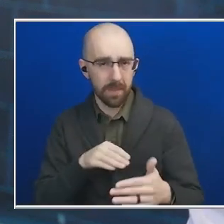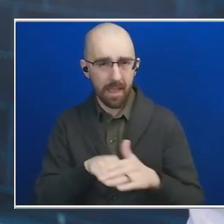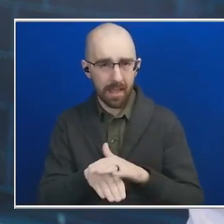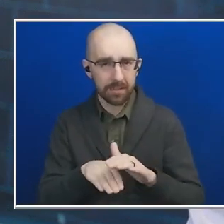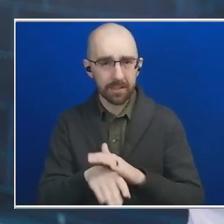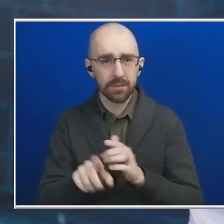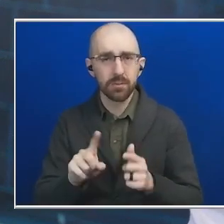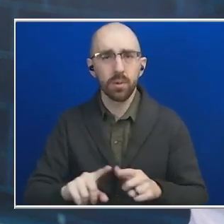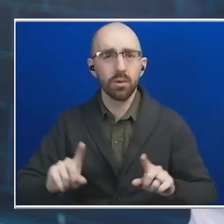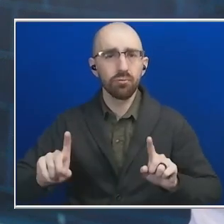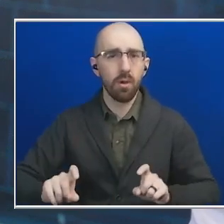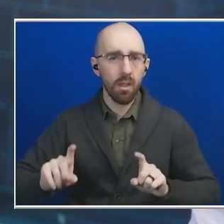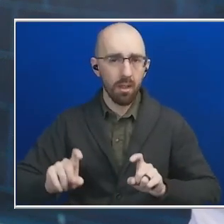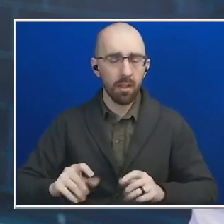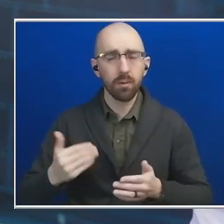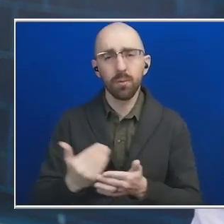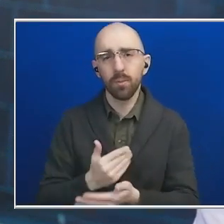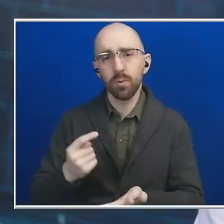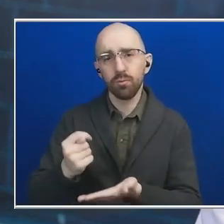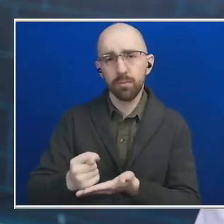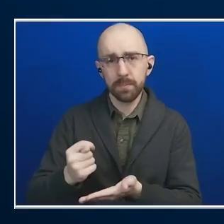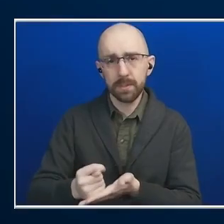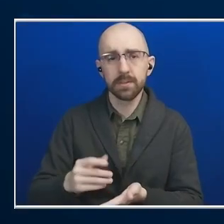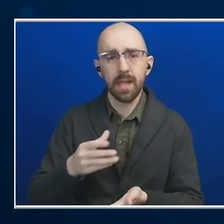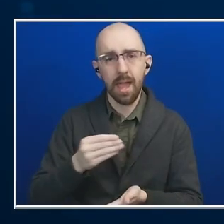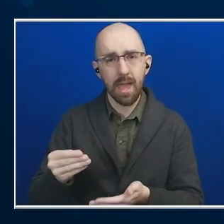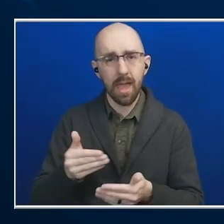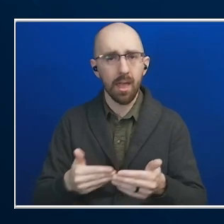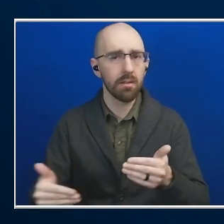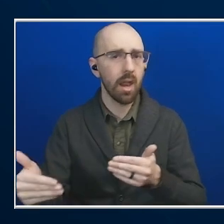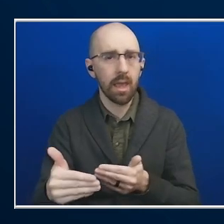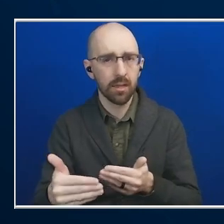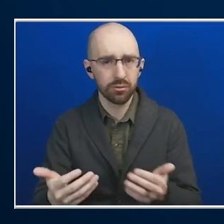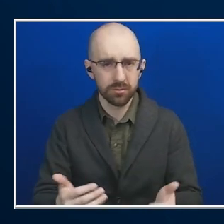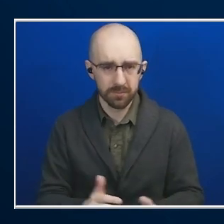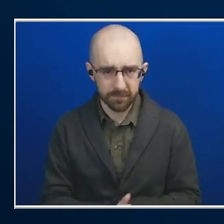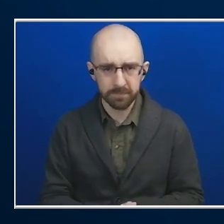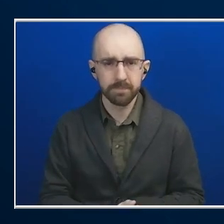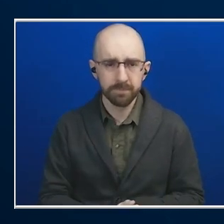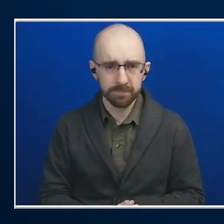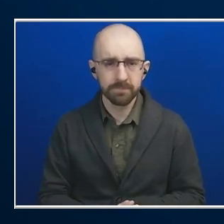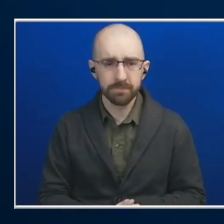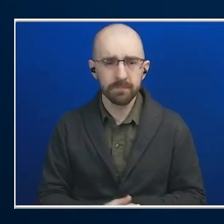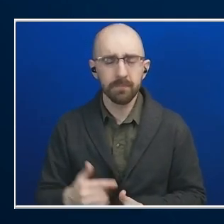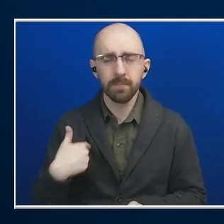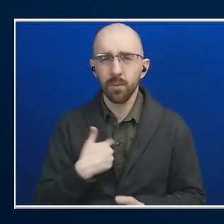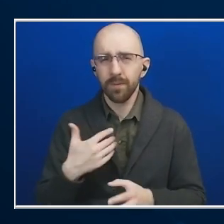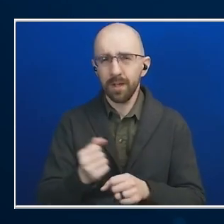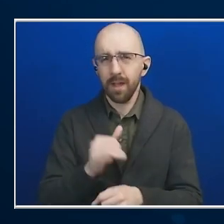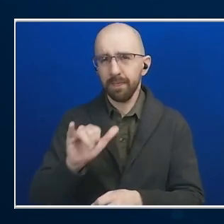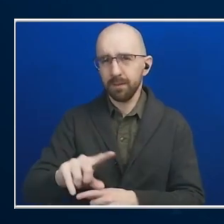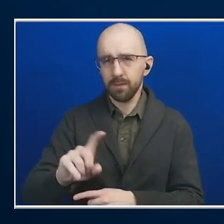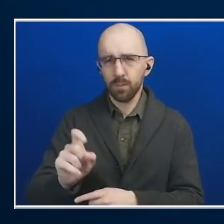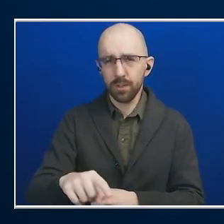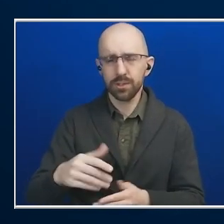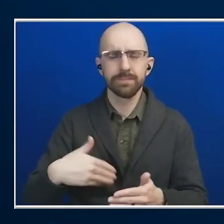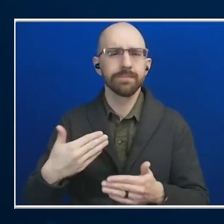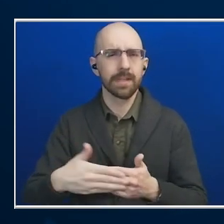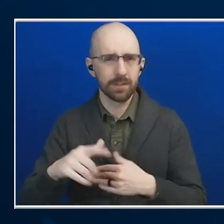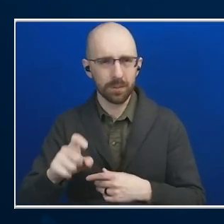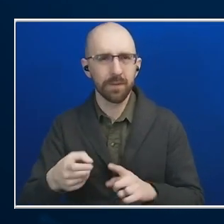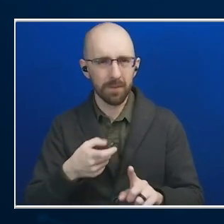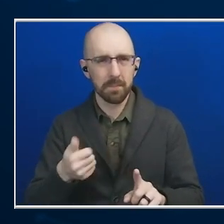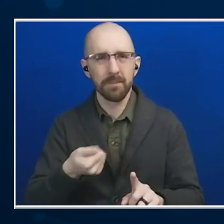new treatments, and to be on the cutting edge. We've gotten this next question from a couple different